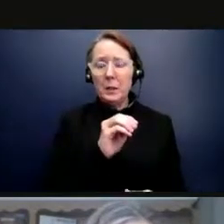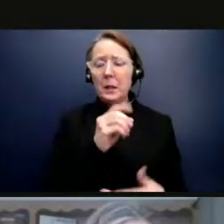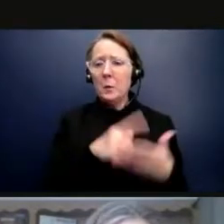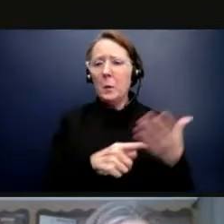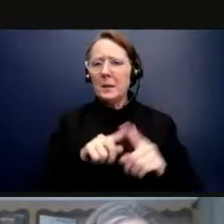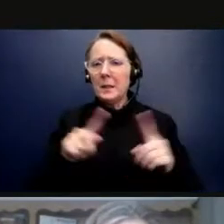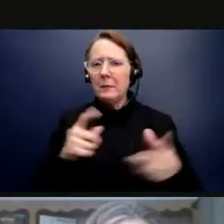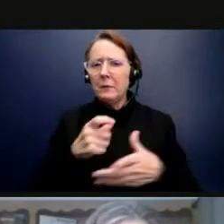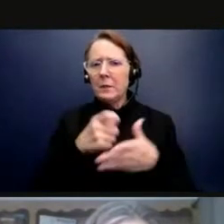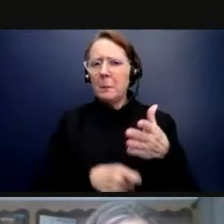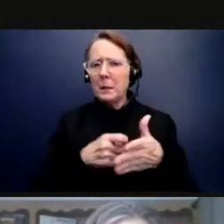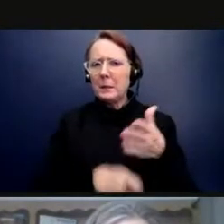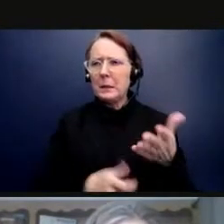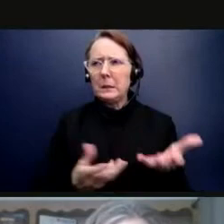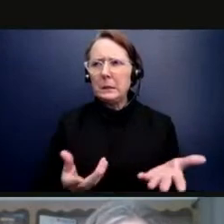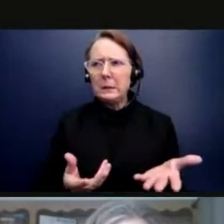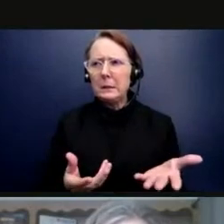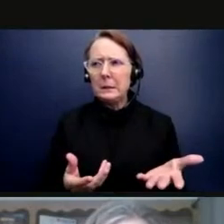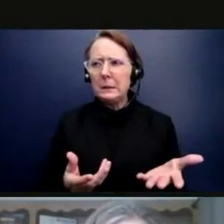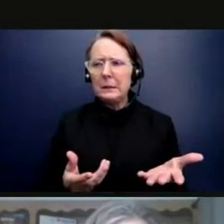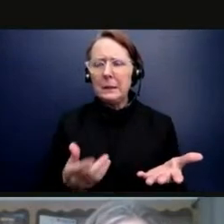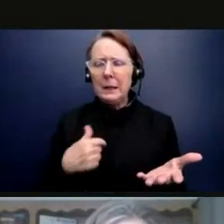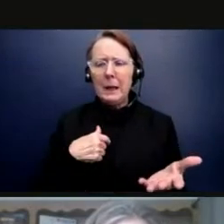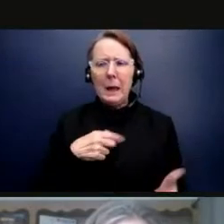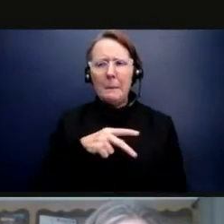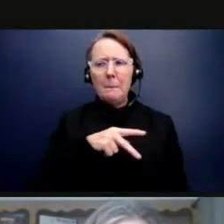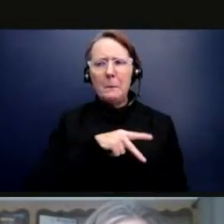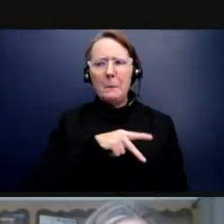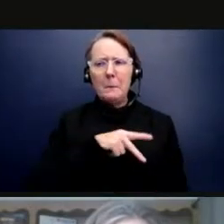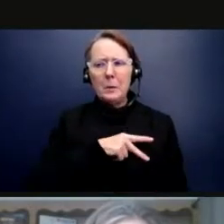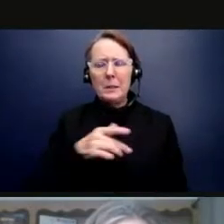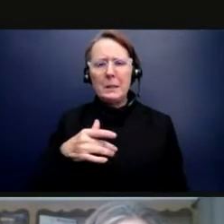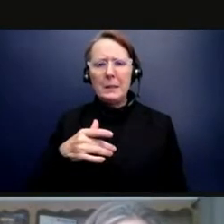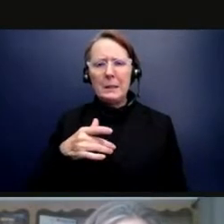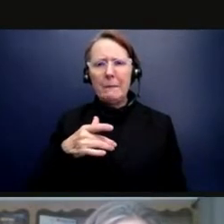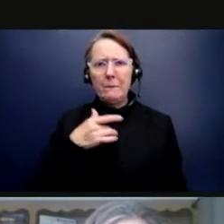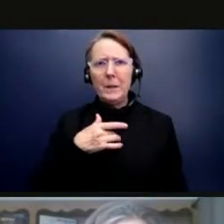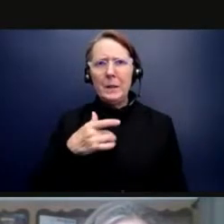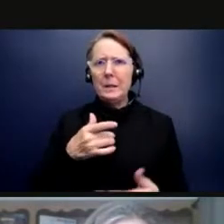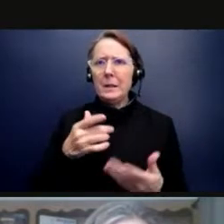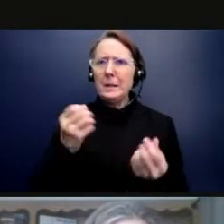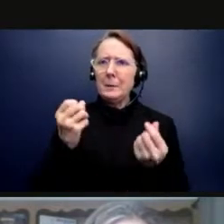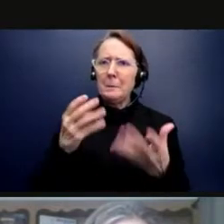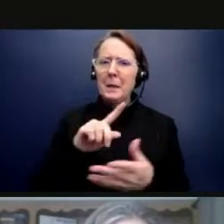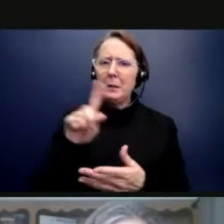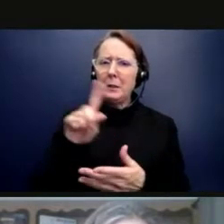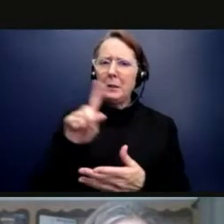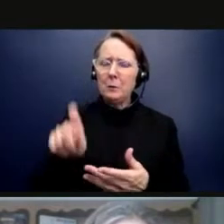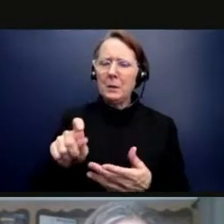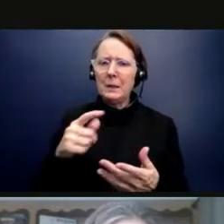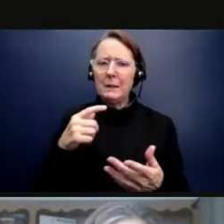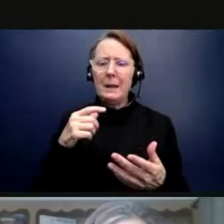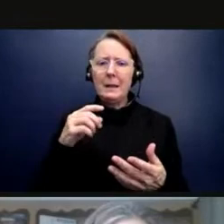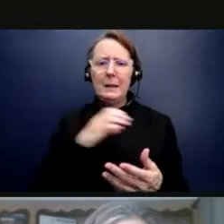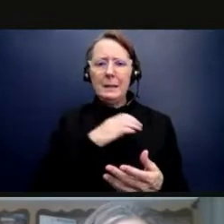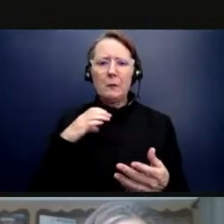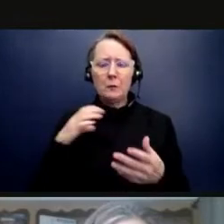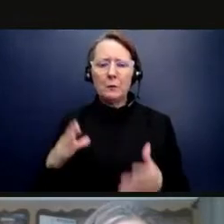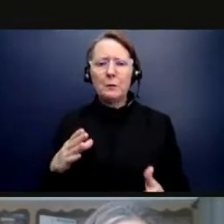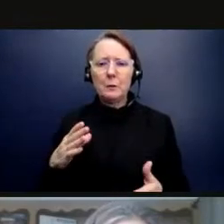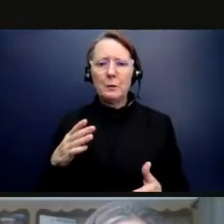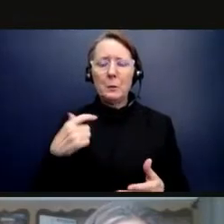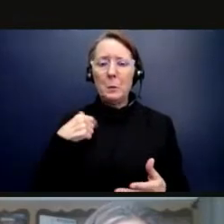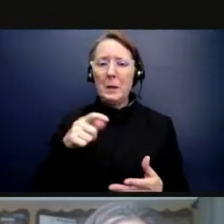difference in pricing? I personally think that, there are questions that we as counselor and council have to figure out, and that